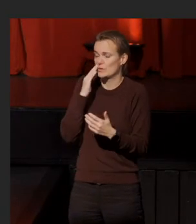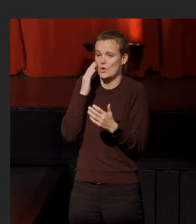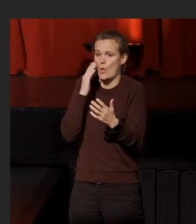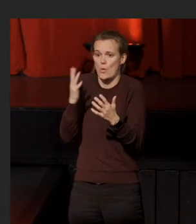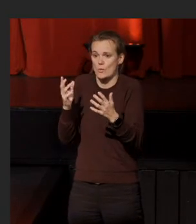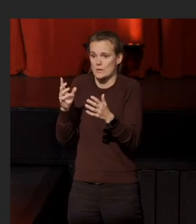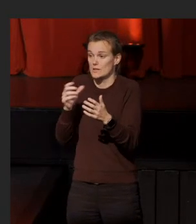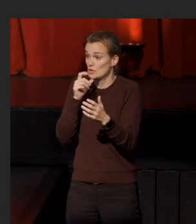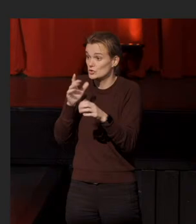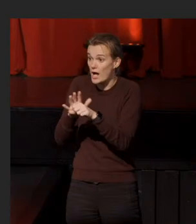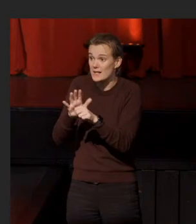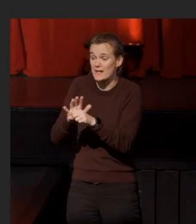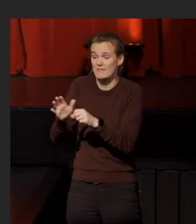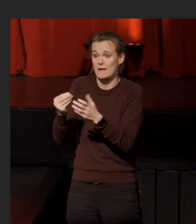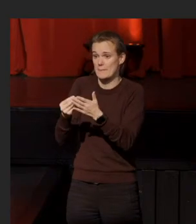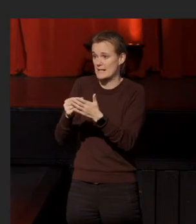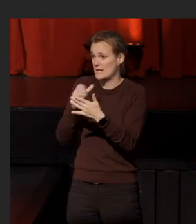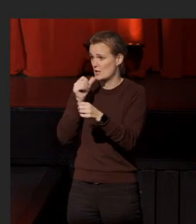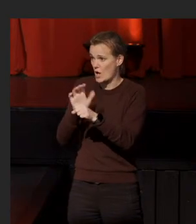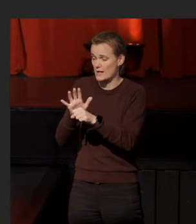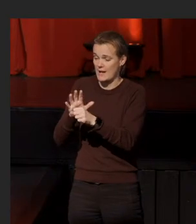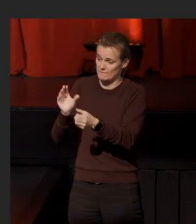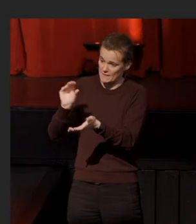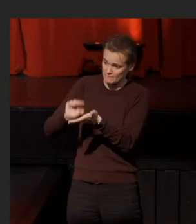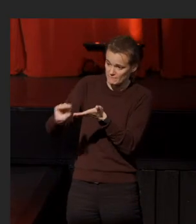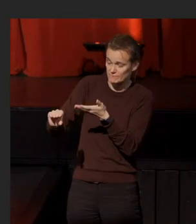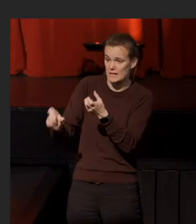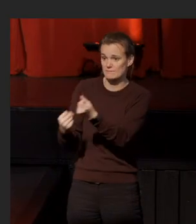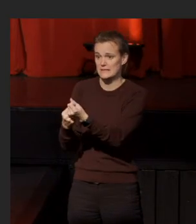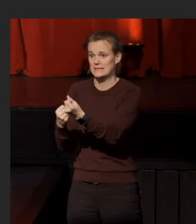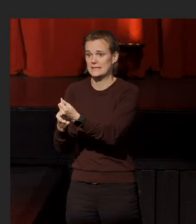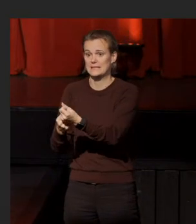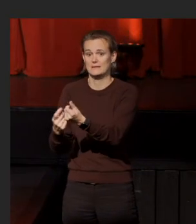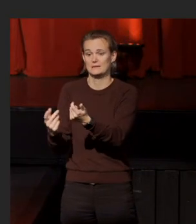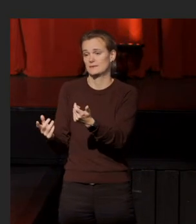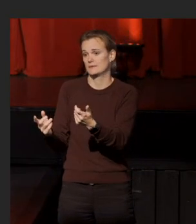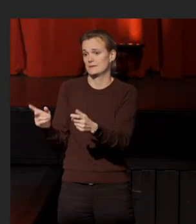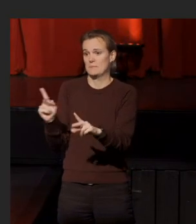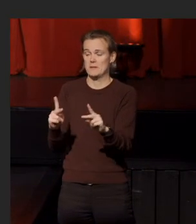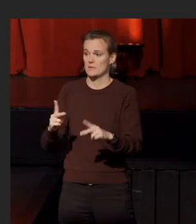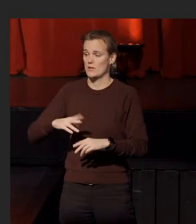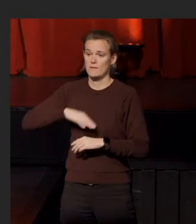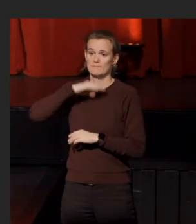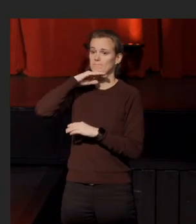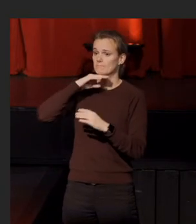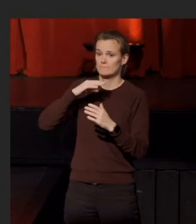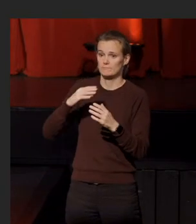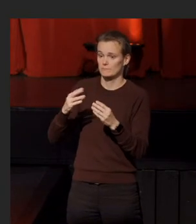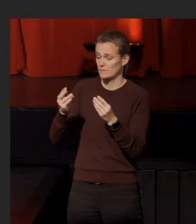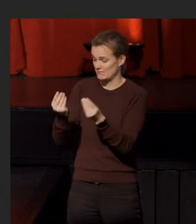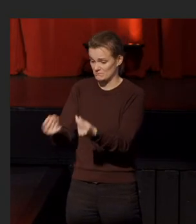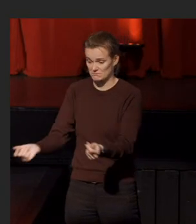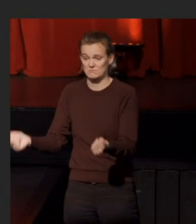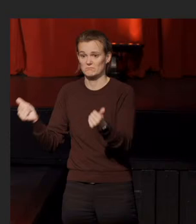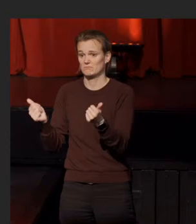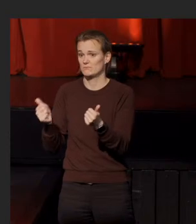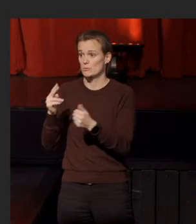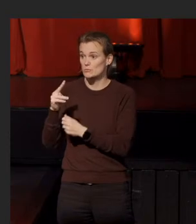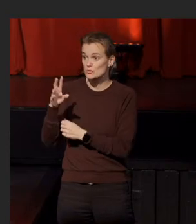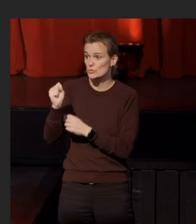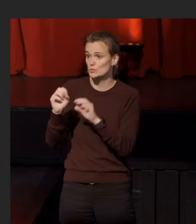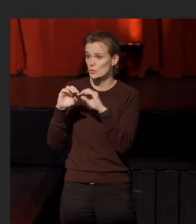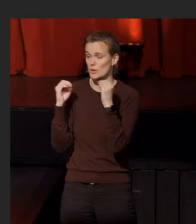enough resources, not enough funding for it. Capacity is depleted in just about every news